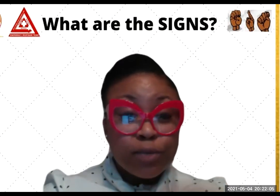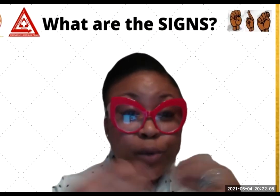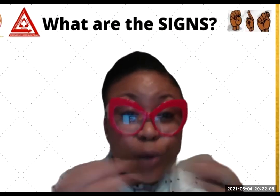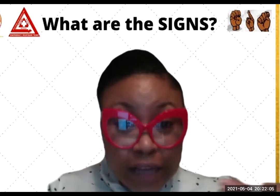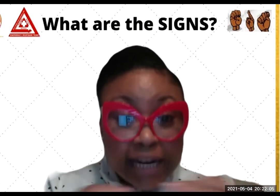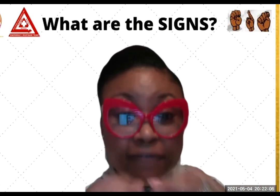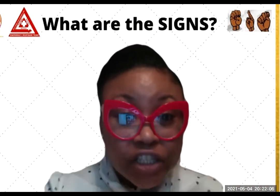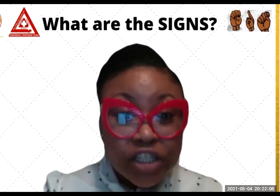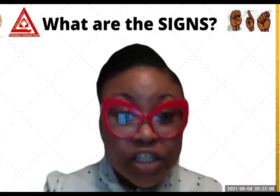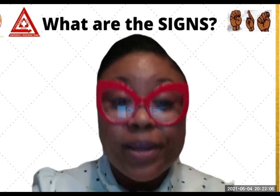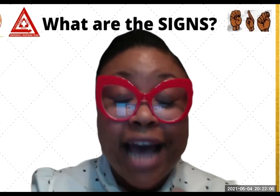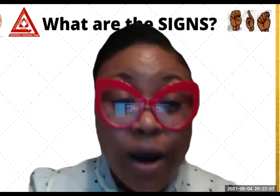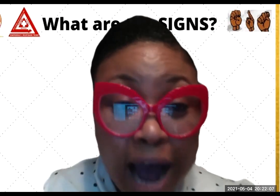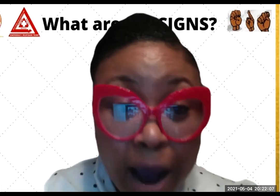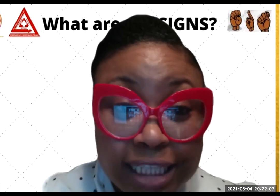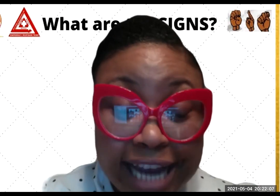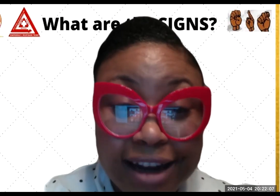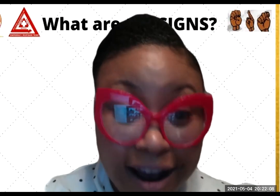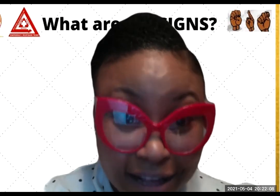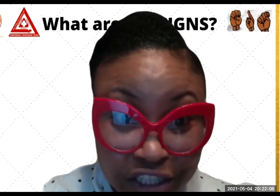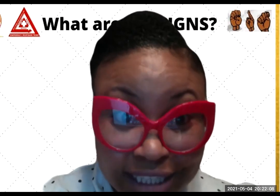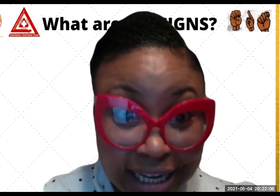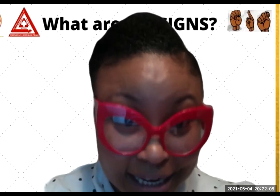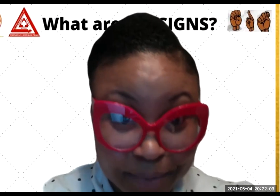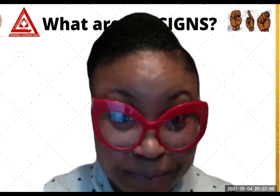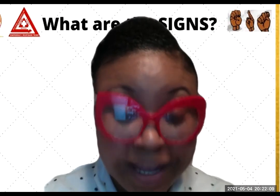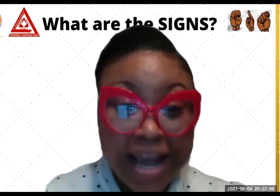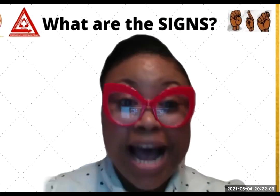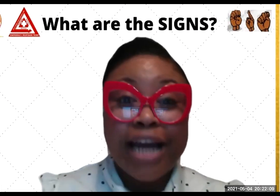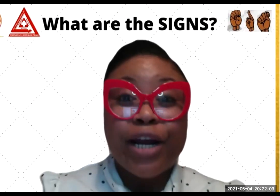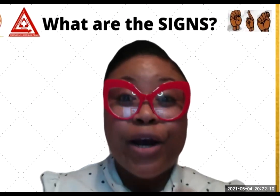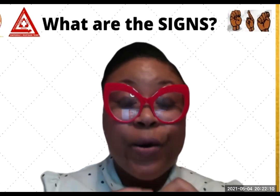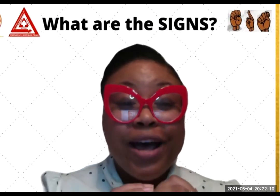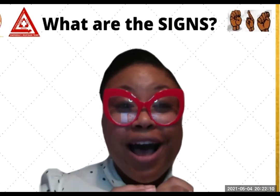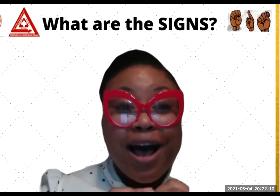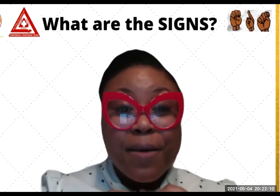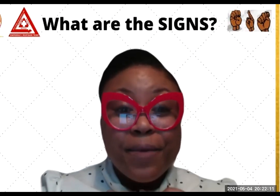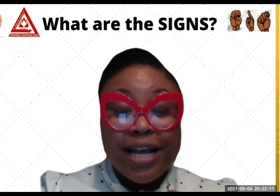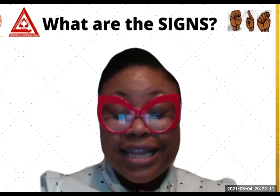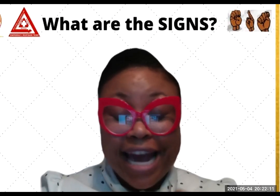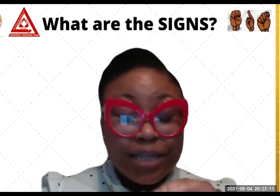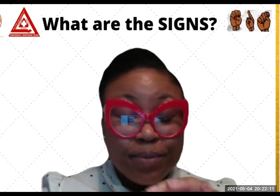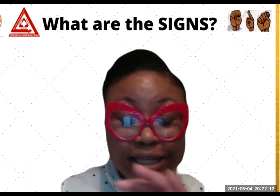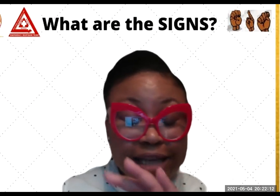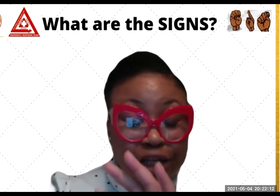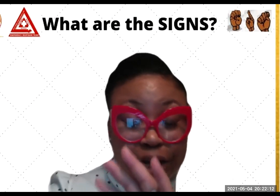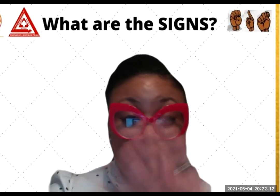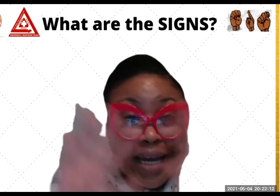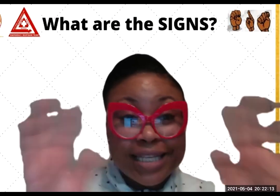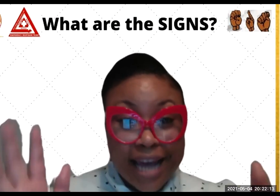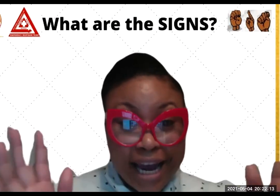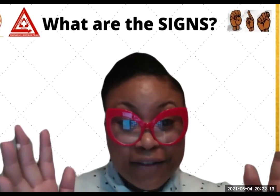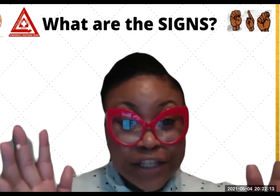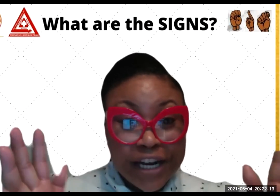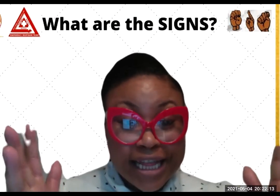so smoothly and efficiently without our technology team. I know that has been such a